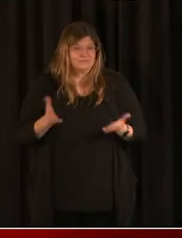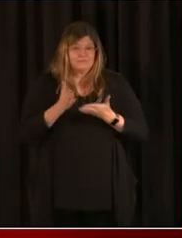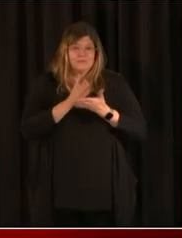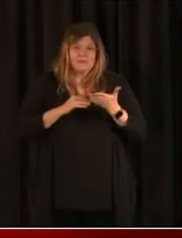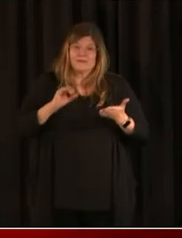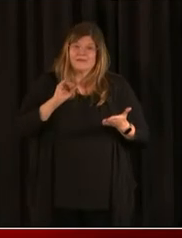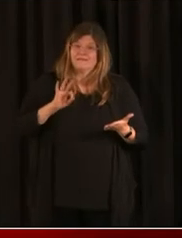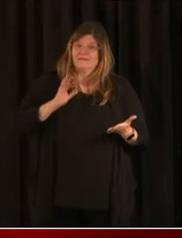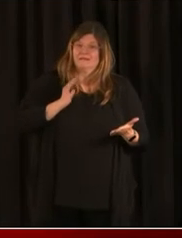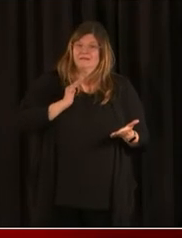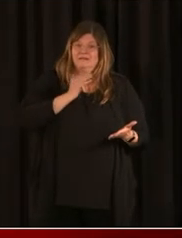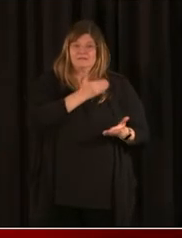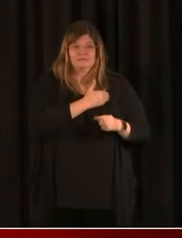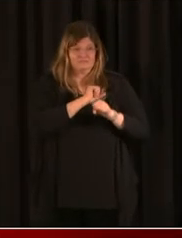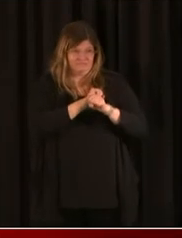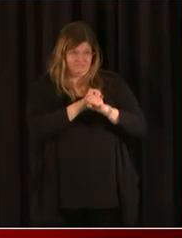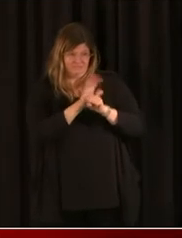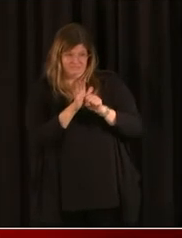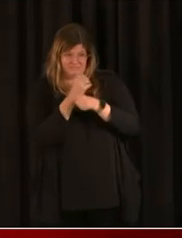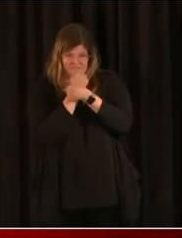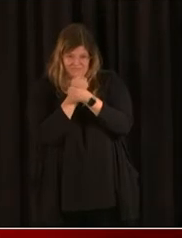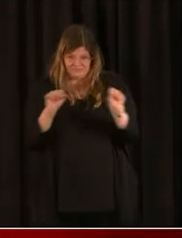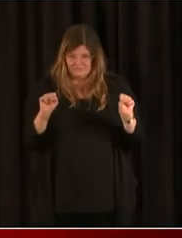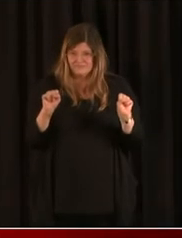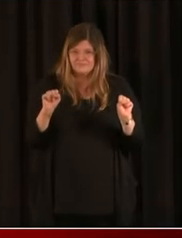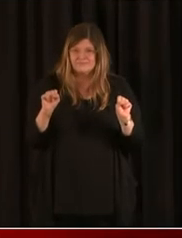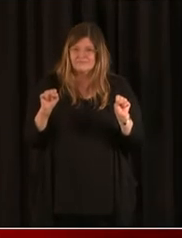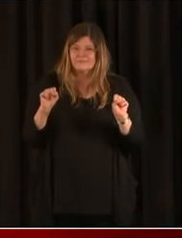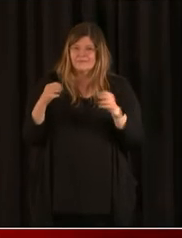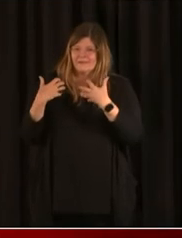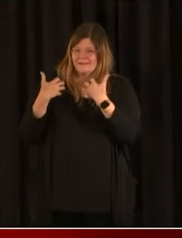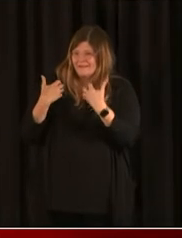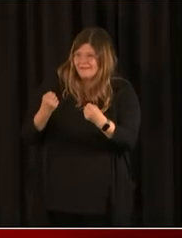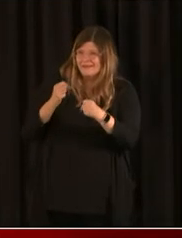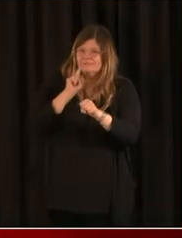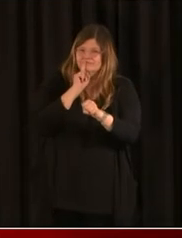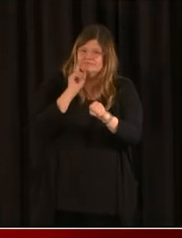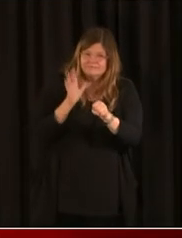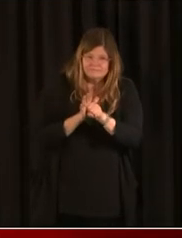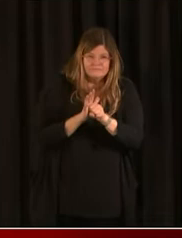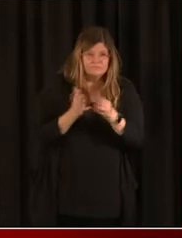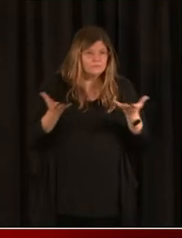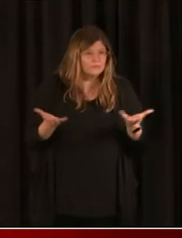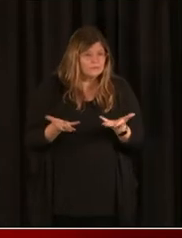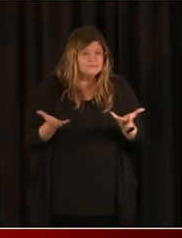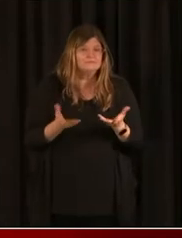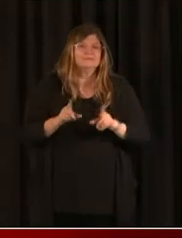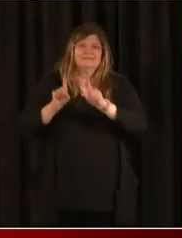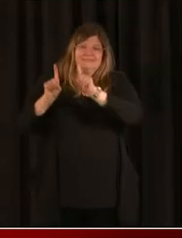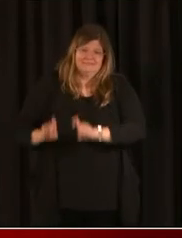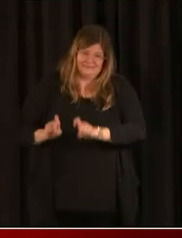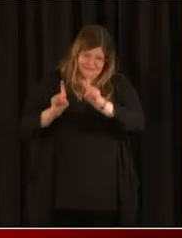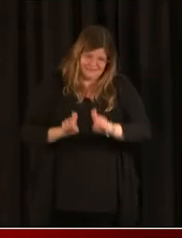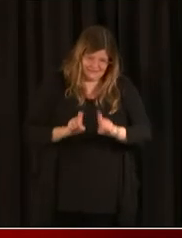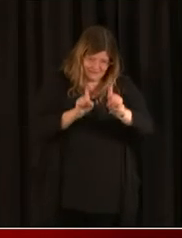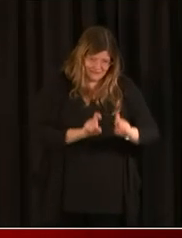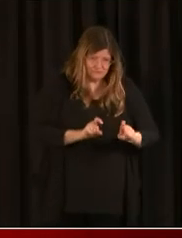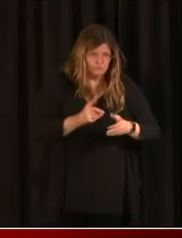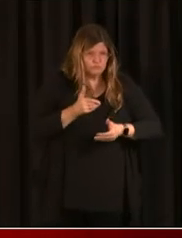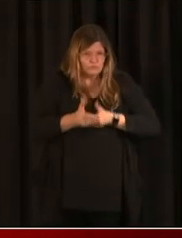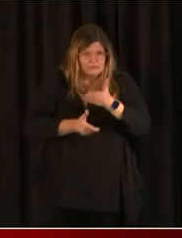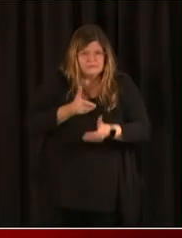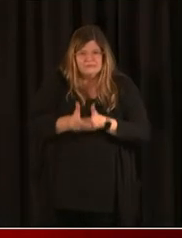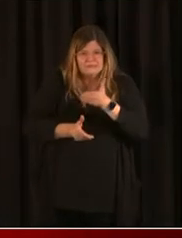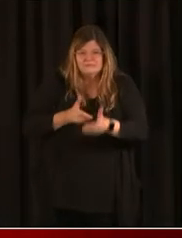component of our COVID safety and health commitments is our COVID testing protocols. We